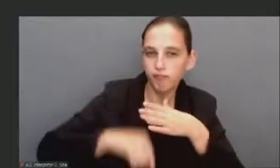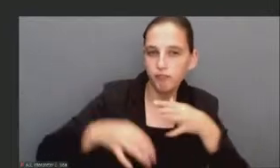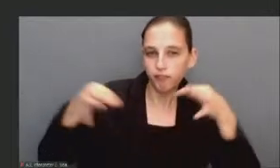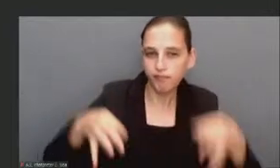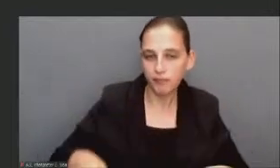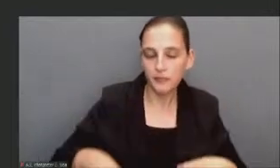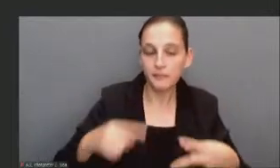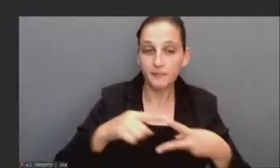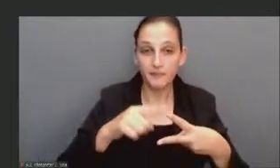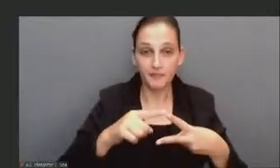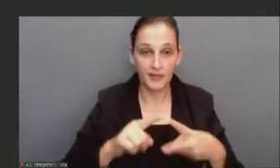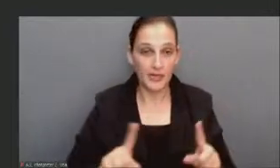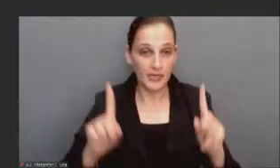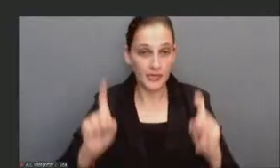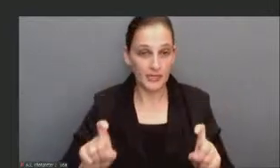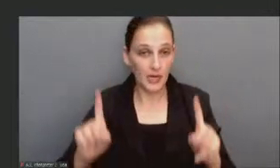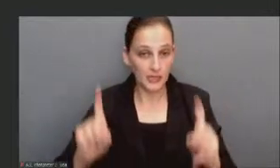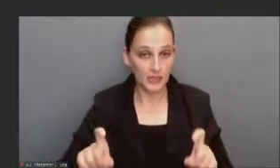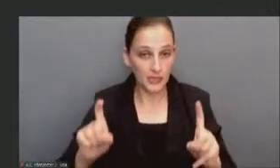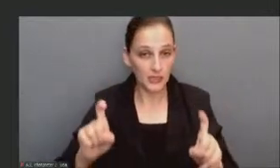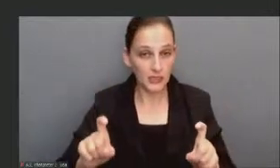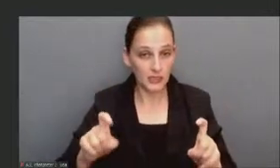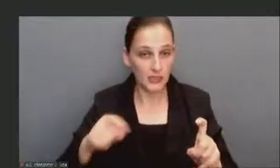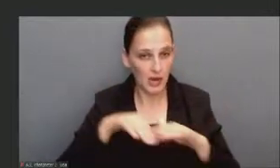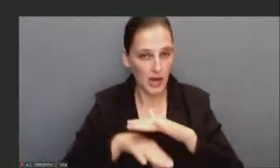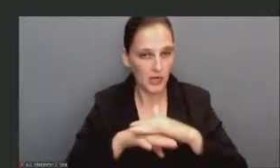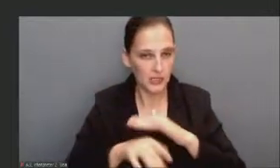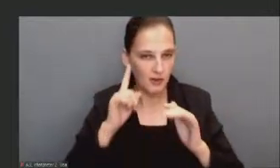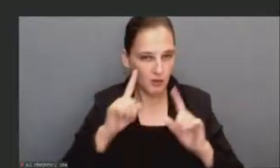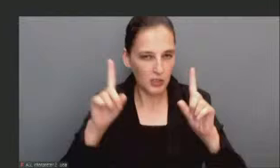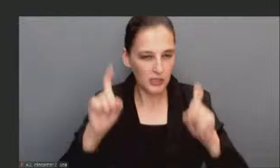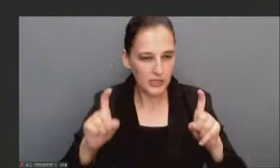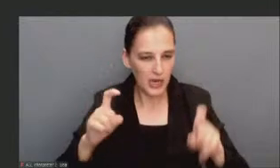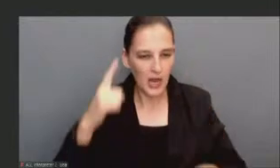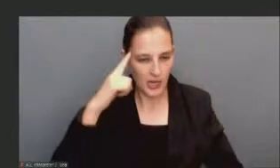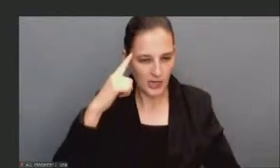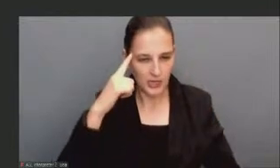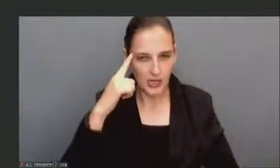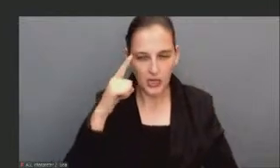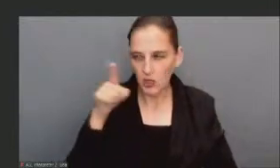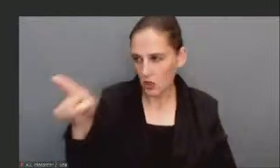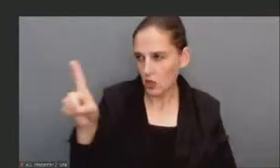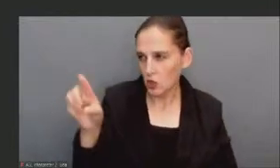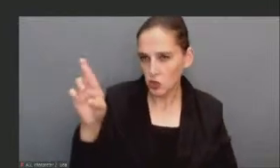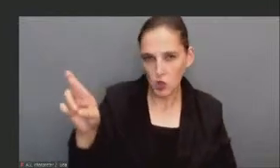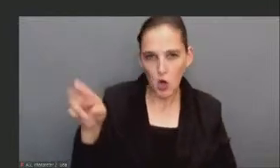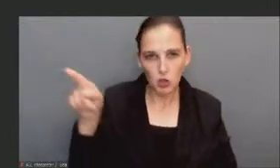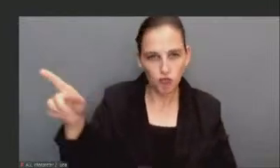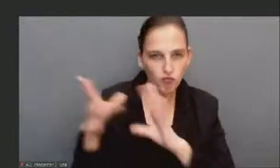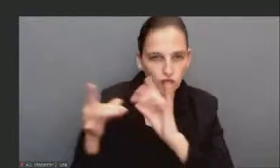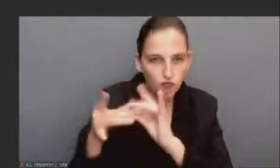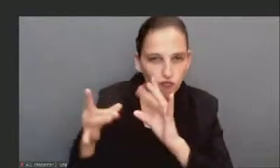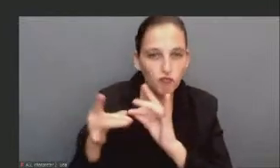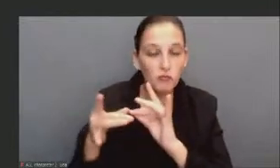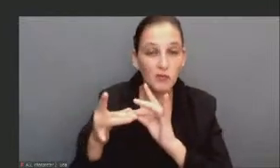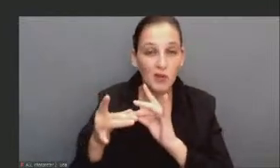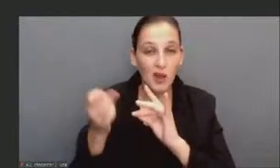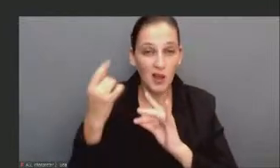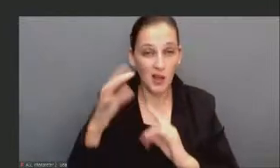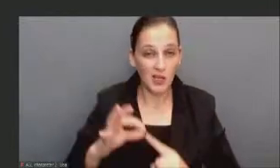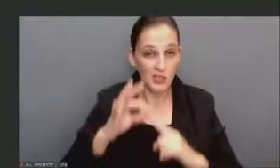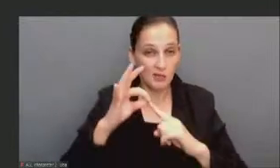issue, the access to tests. I think Dr. Gage said, and others have said, especially for people in this first